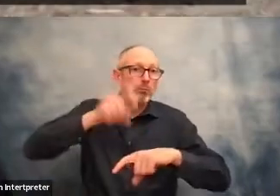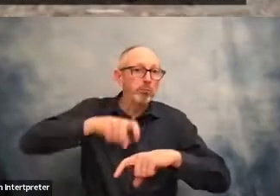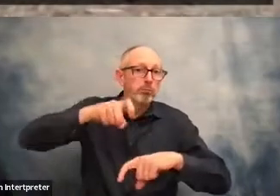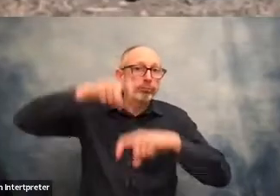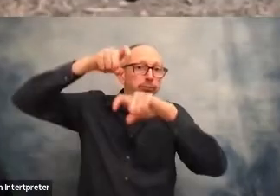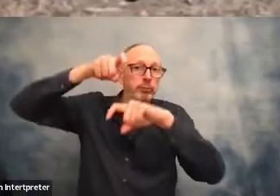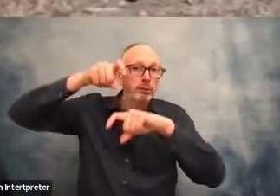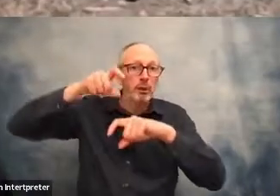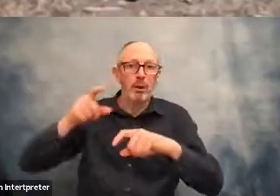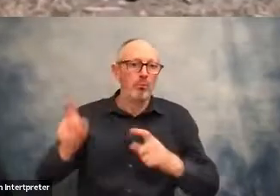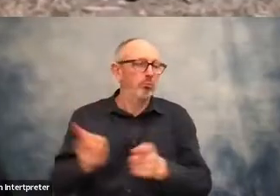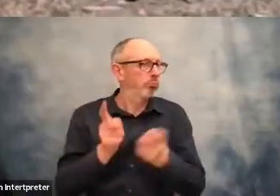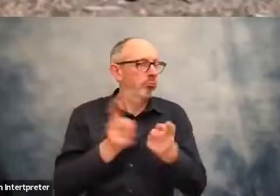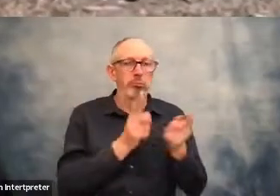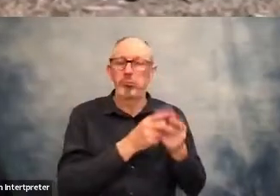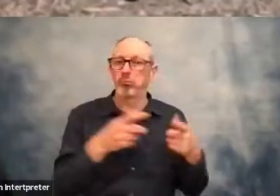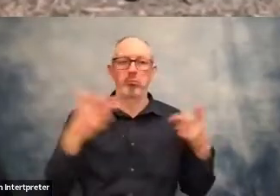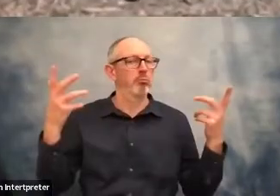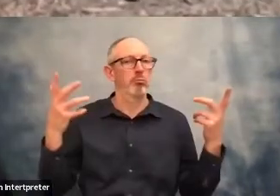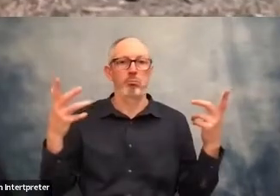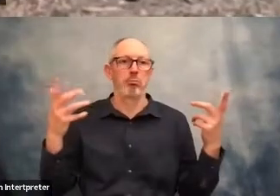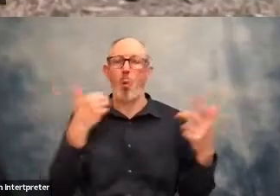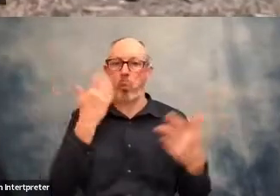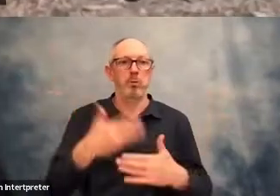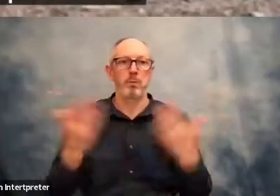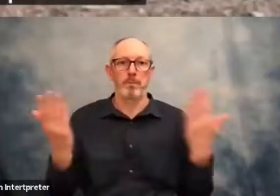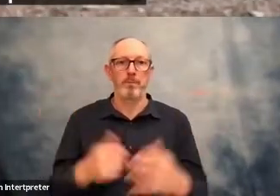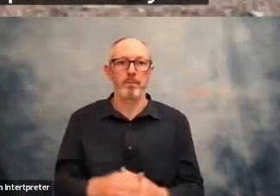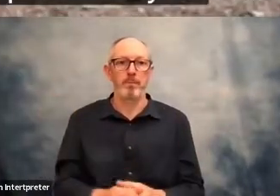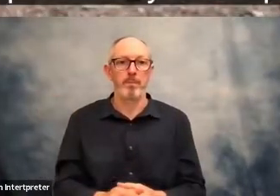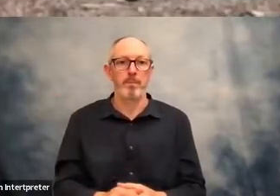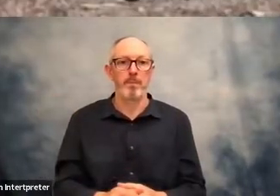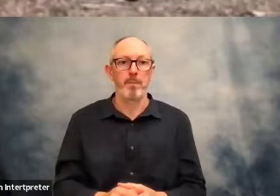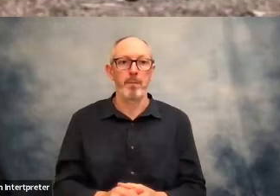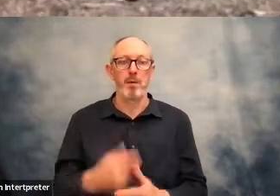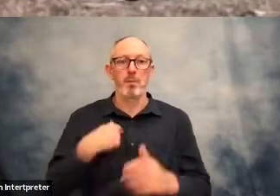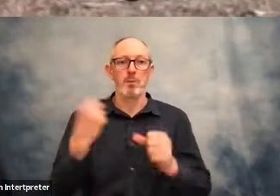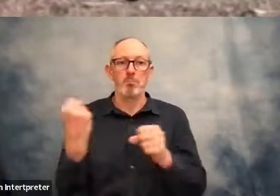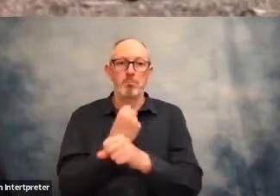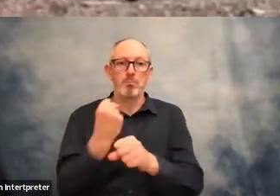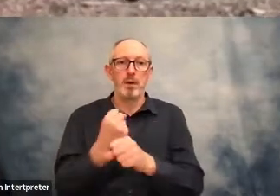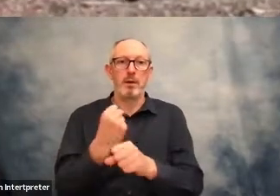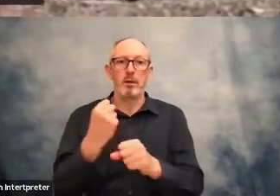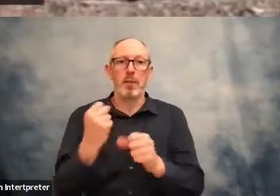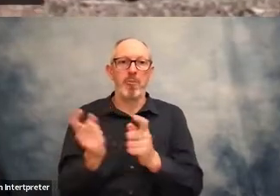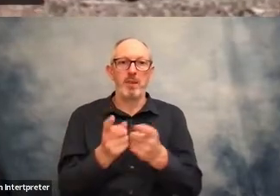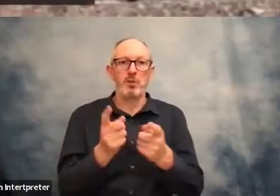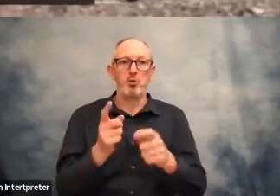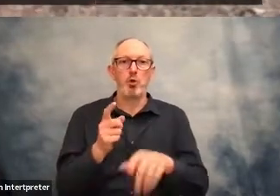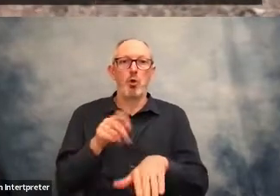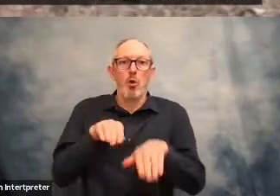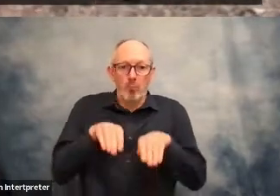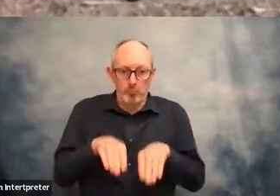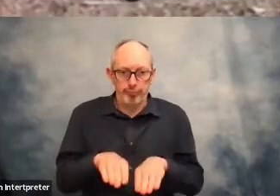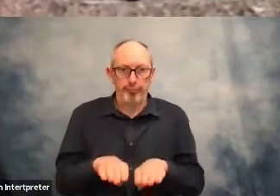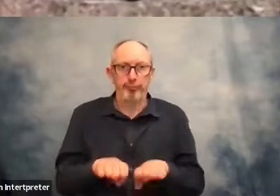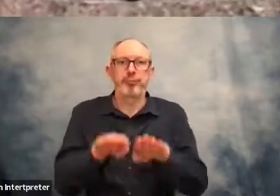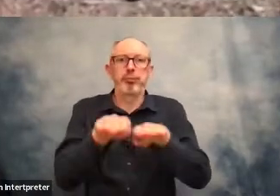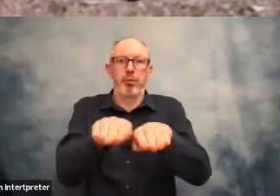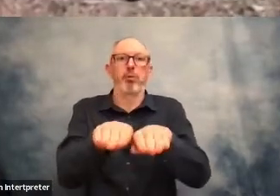or a car. We're developing products you simply roll onto, accessible for wheelchair